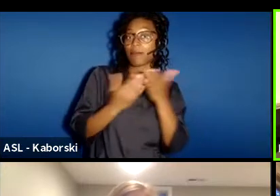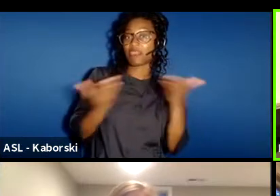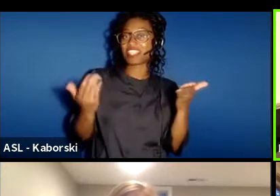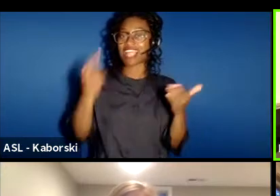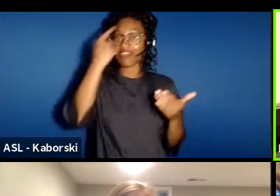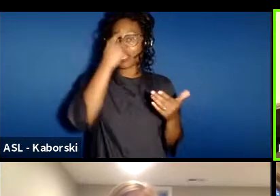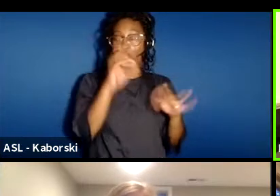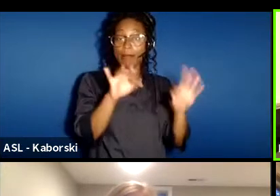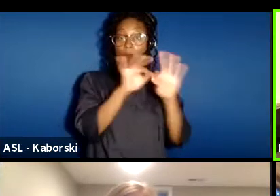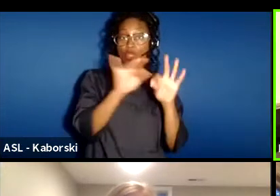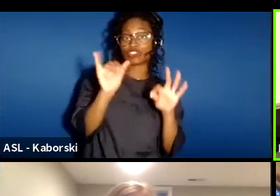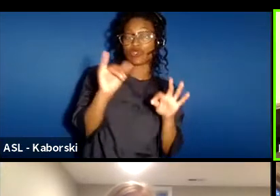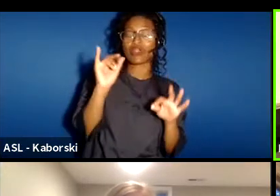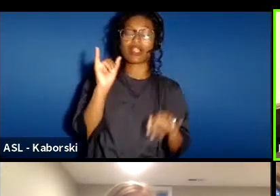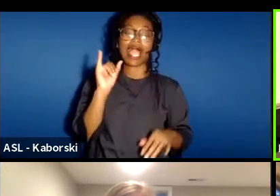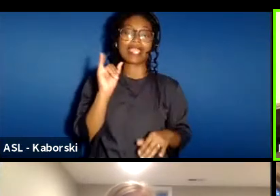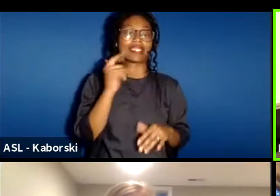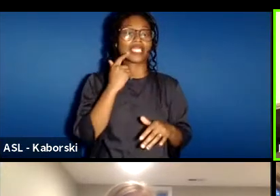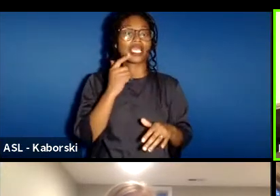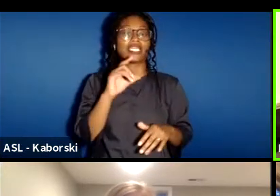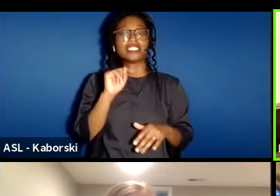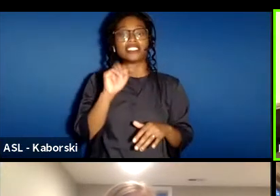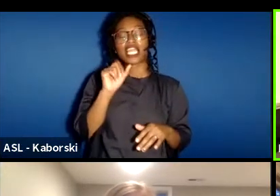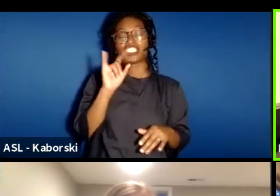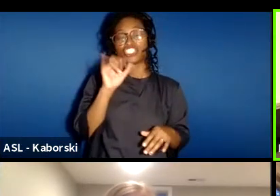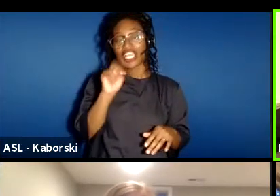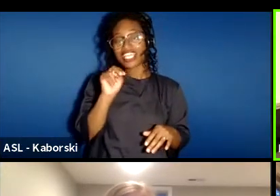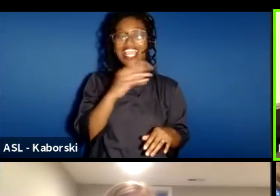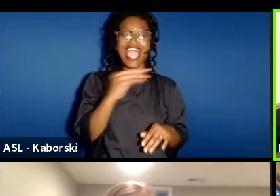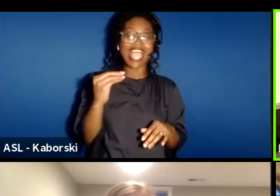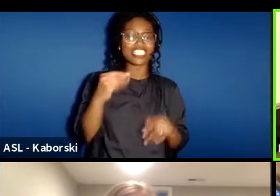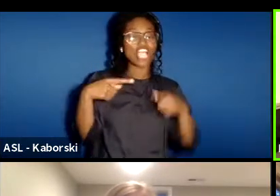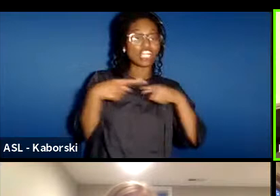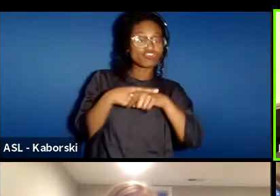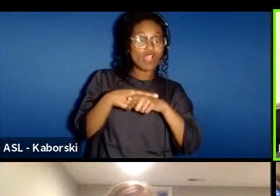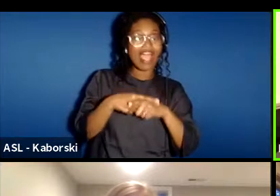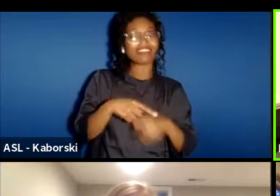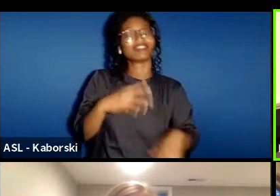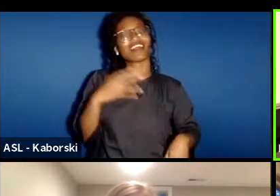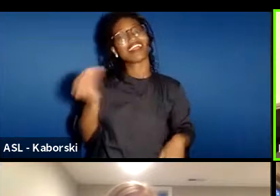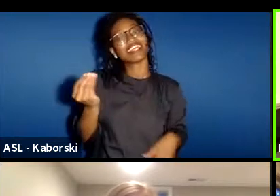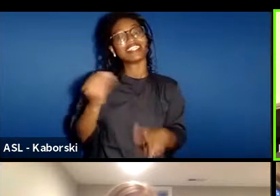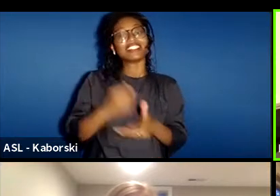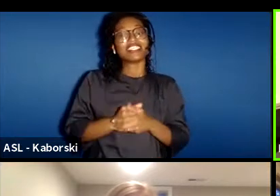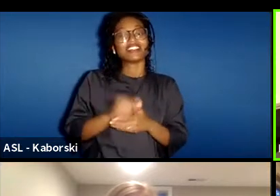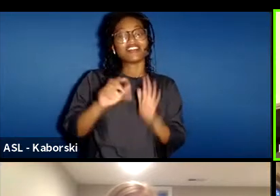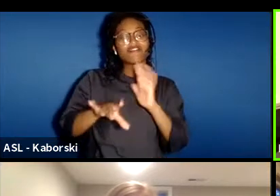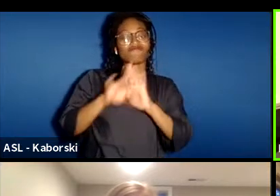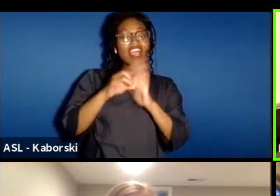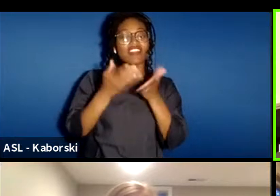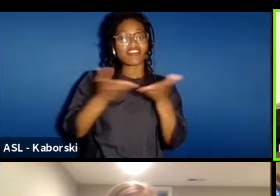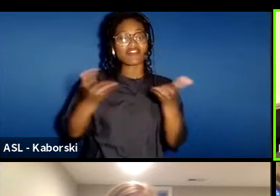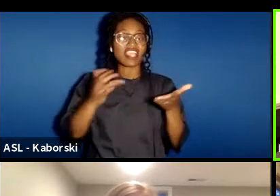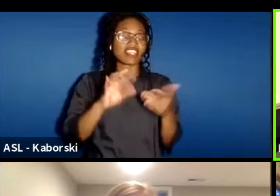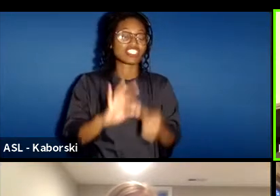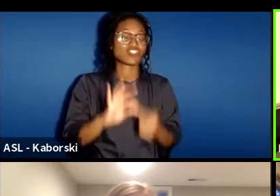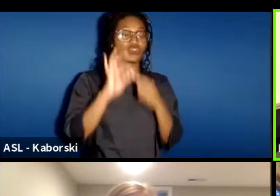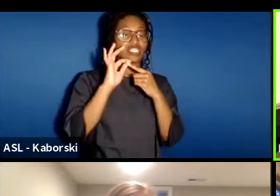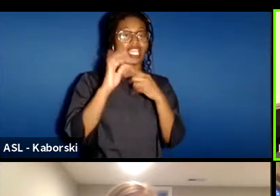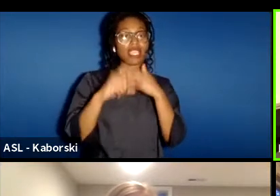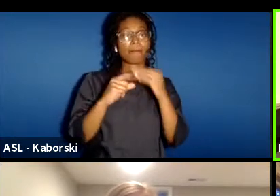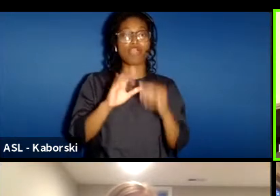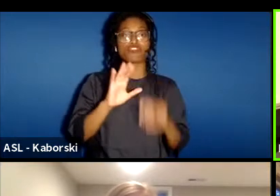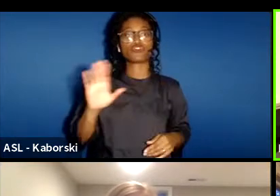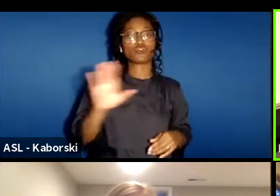very important just in terms of tension and contrast and really finding that thing that's unique about your